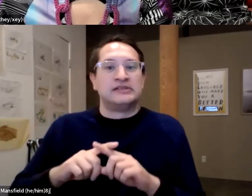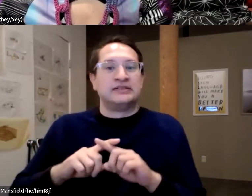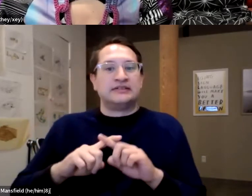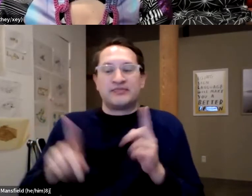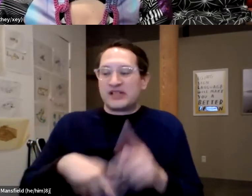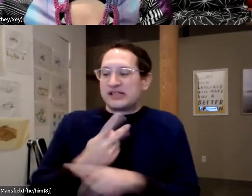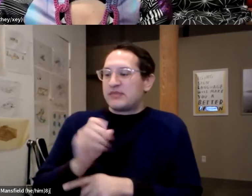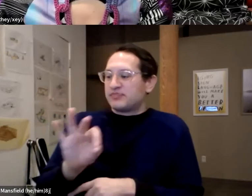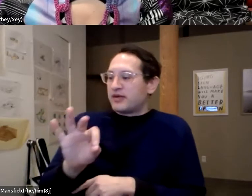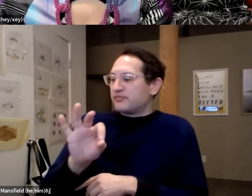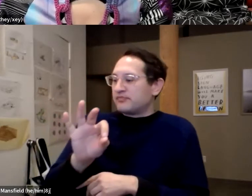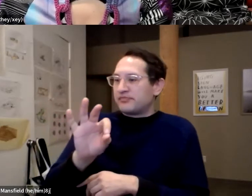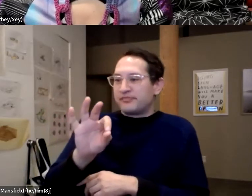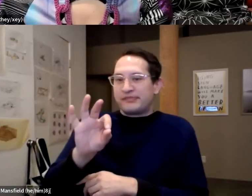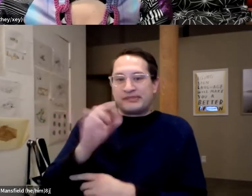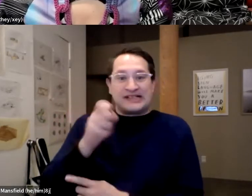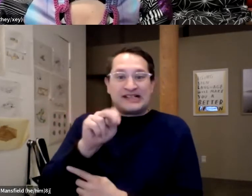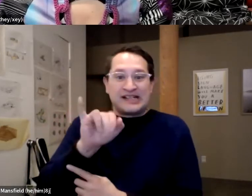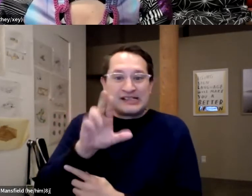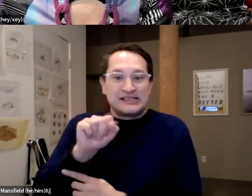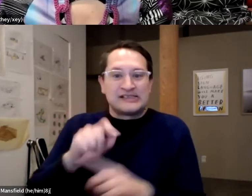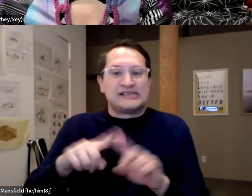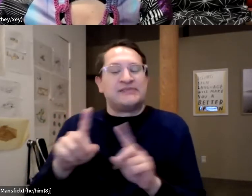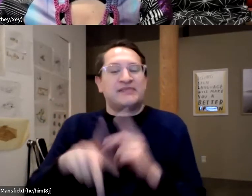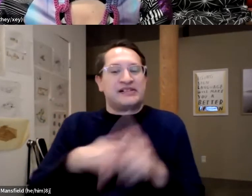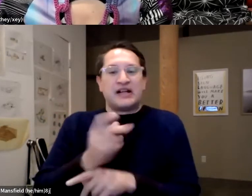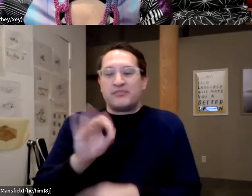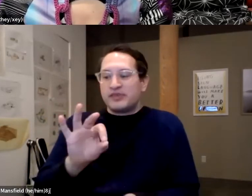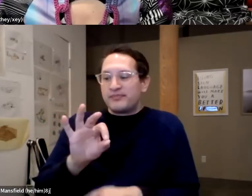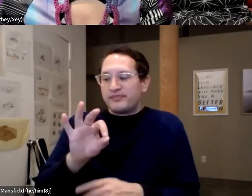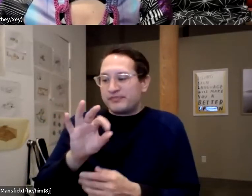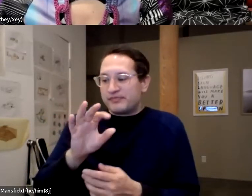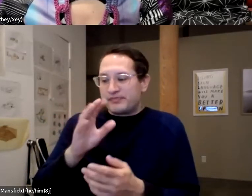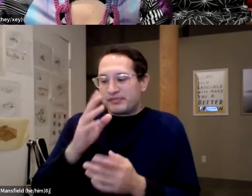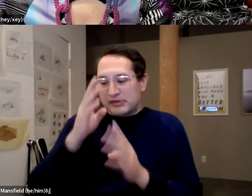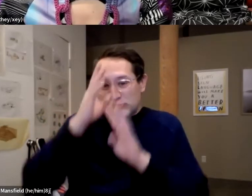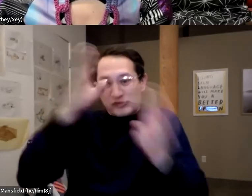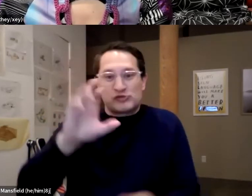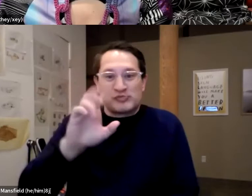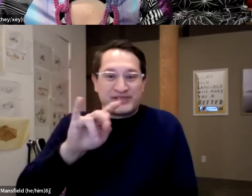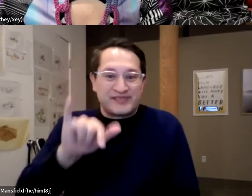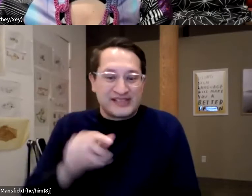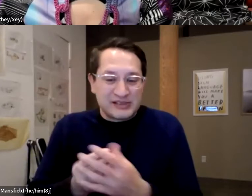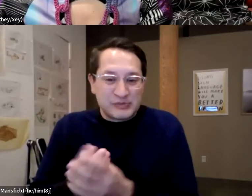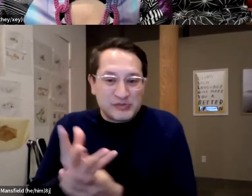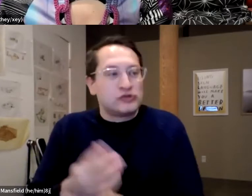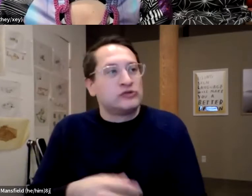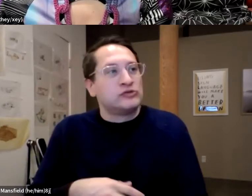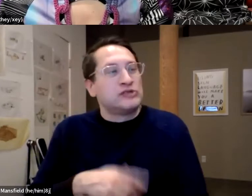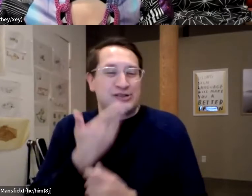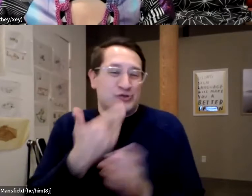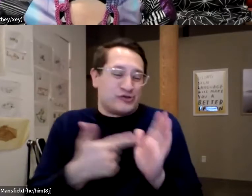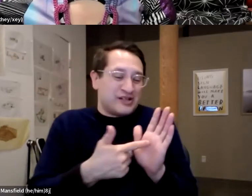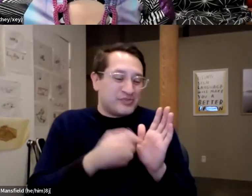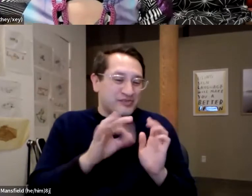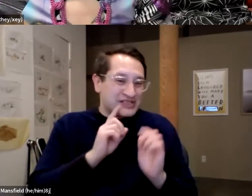there's different sorts of results. There's different types of genius, different types of creativity